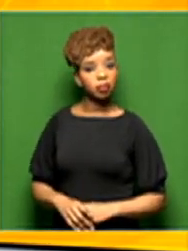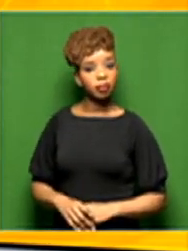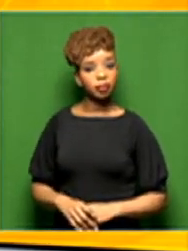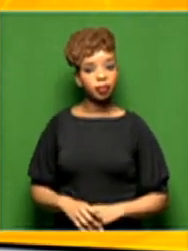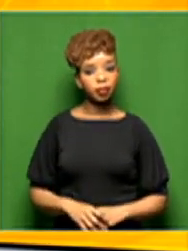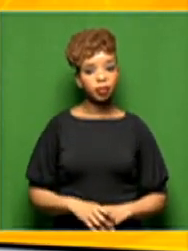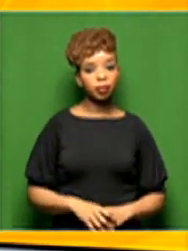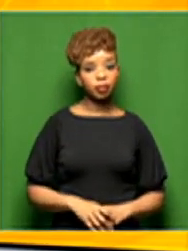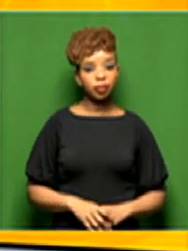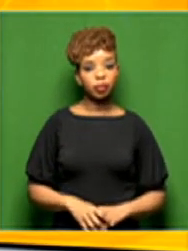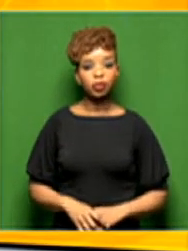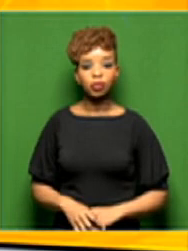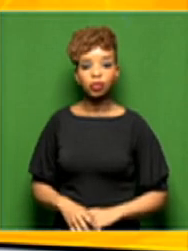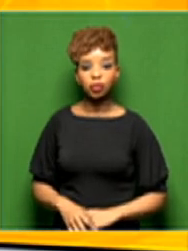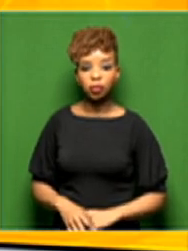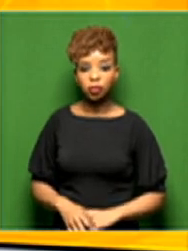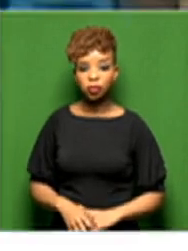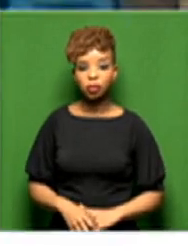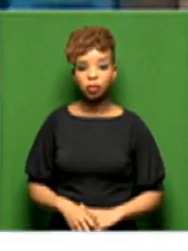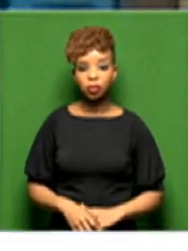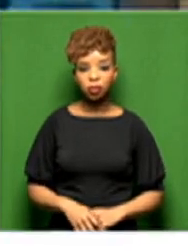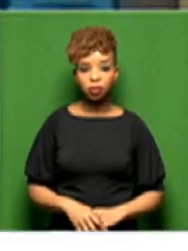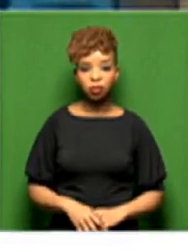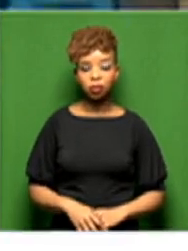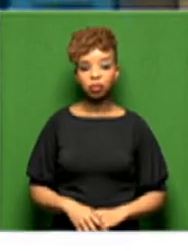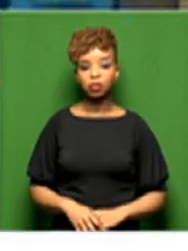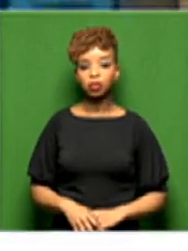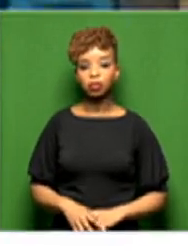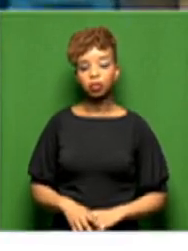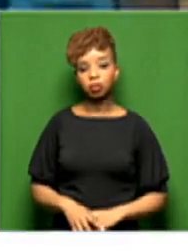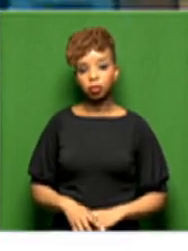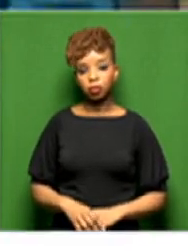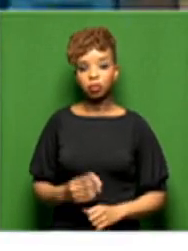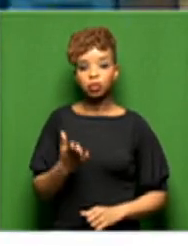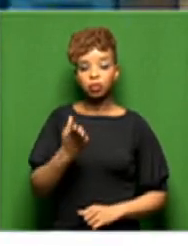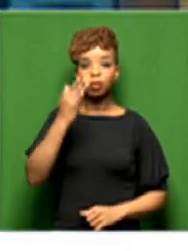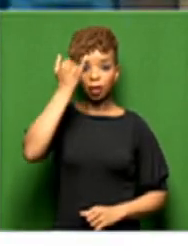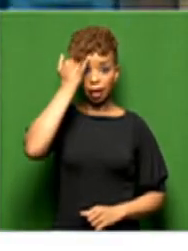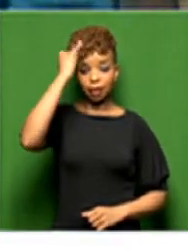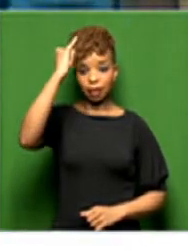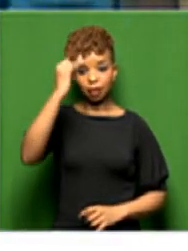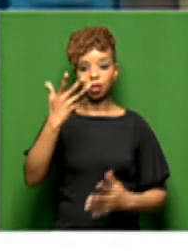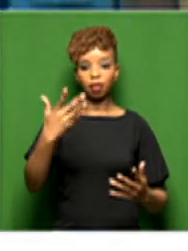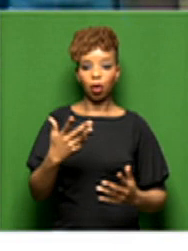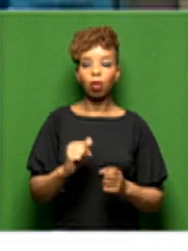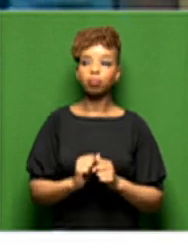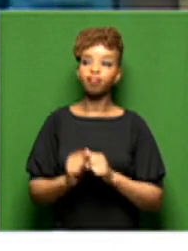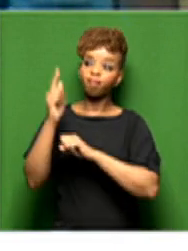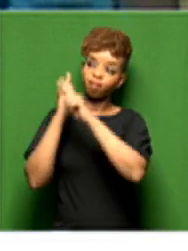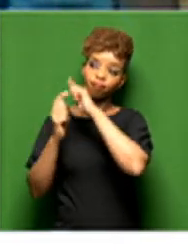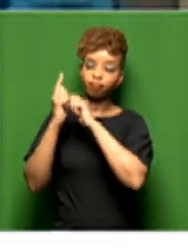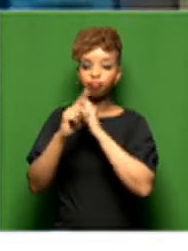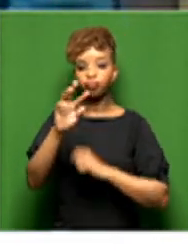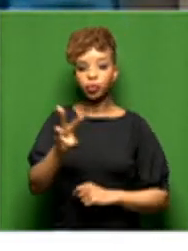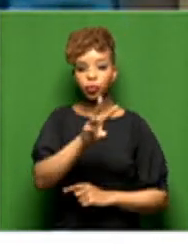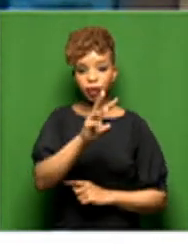Yeah, so look, Saloon was essentially a subversion of the idea of a traditional Western. So we tried